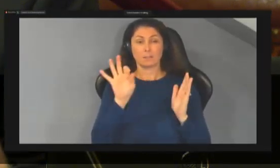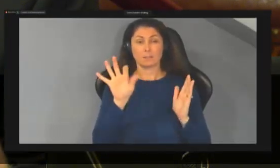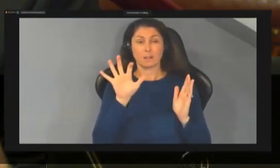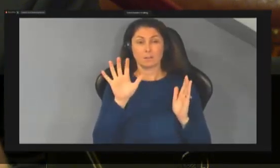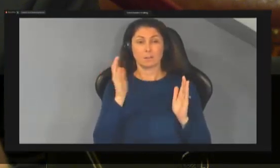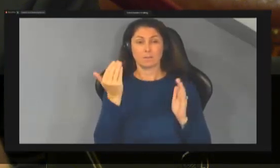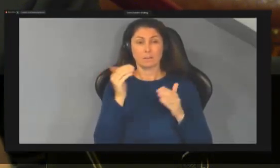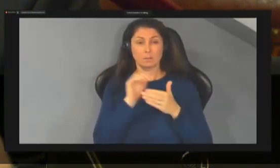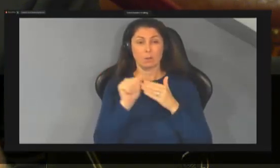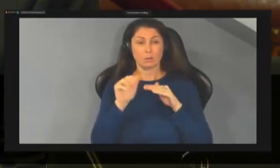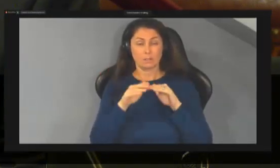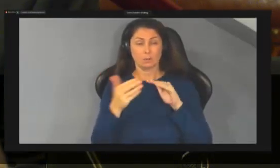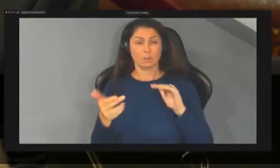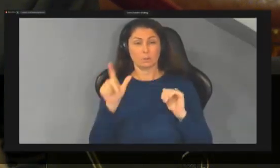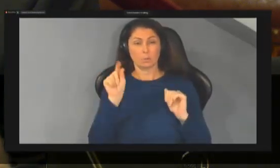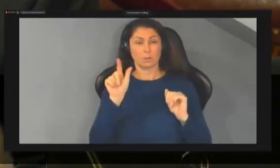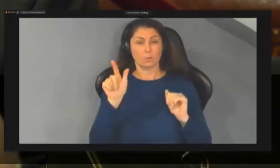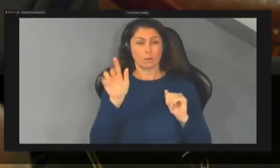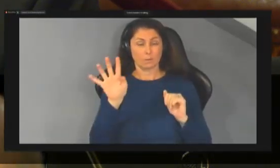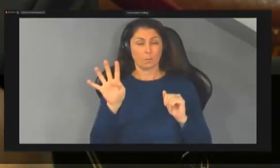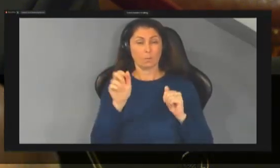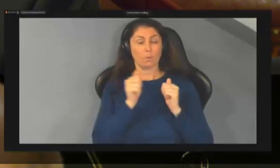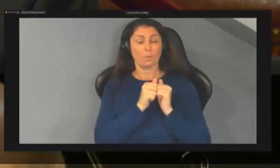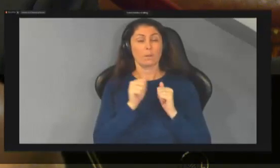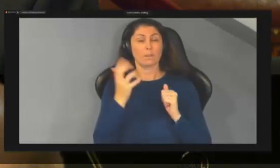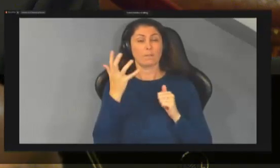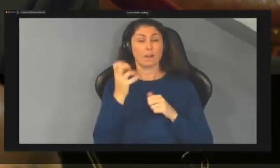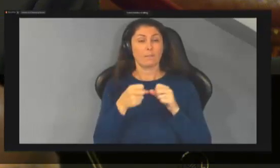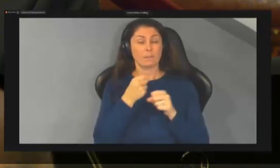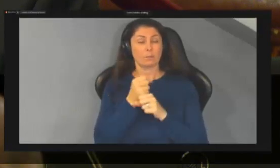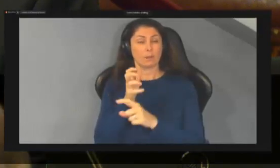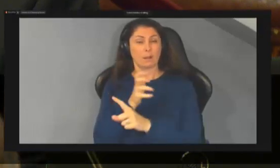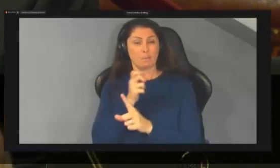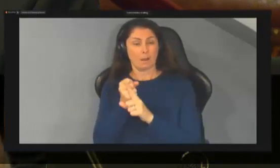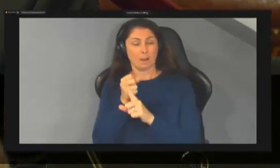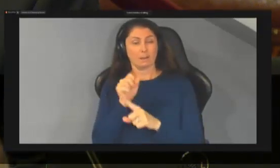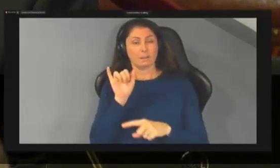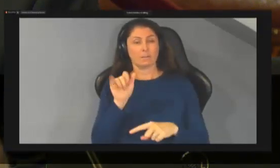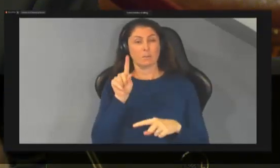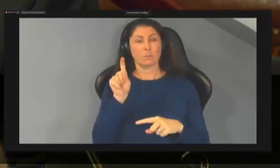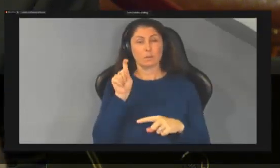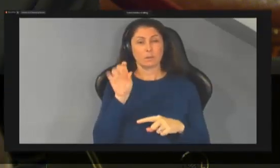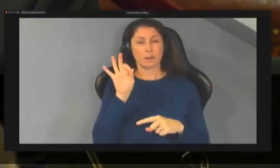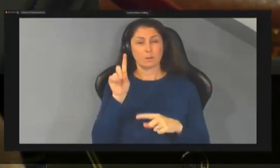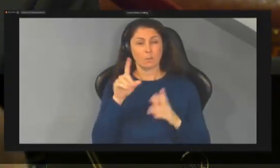$19,915 decrease in 2024 with a five-year impact of